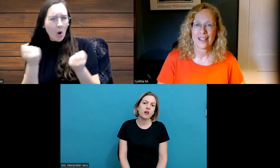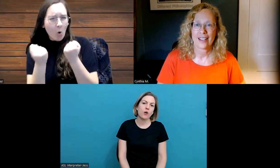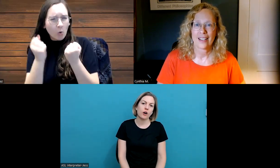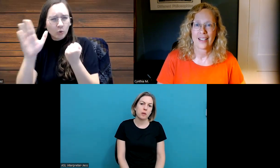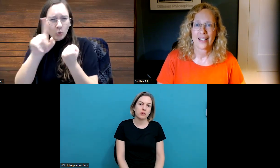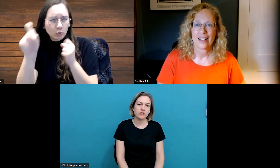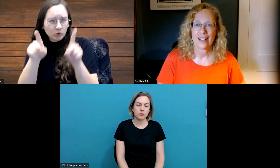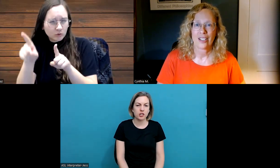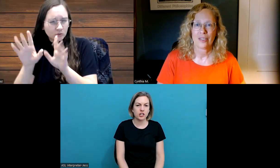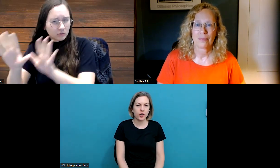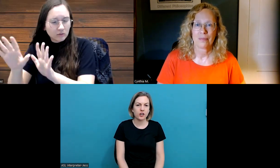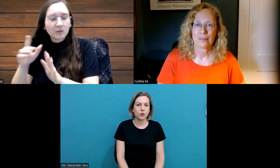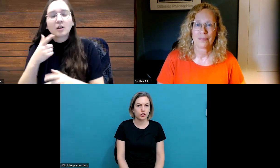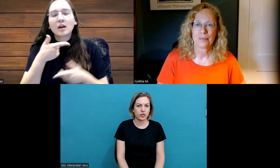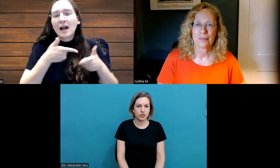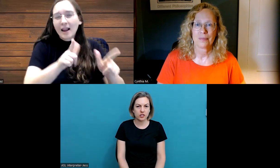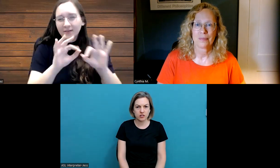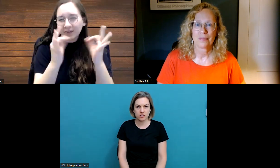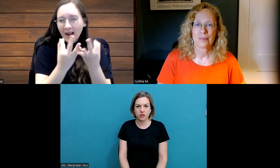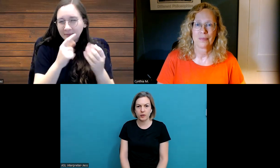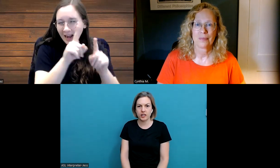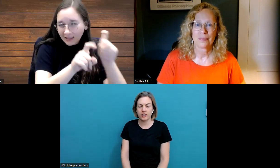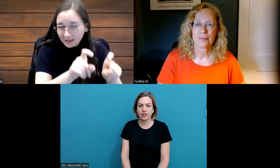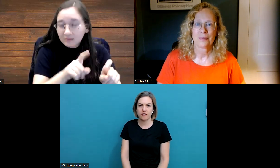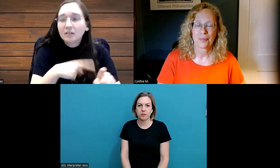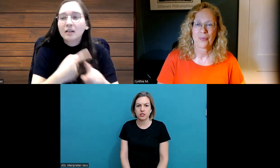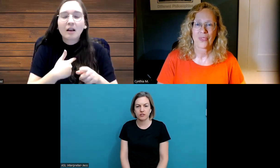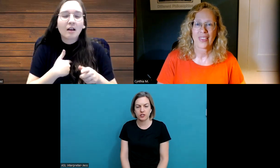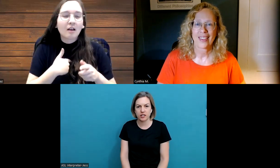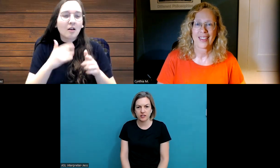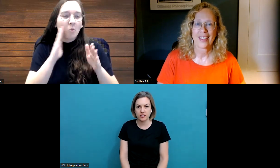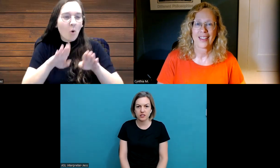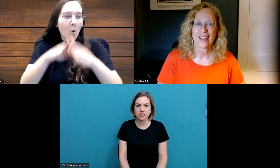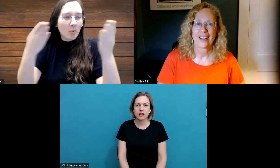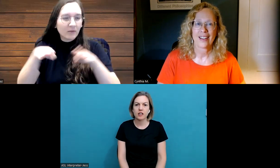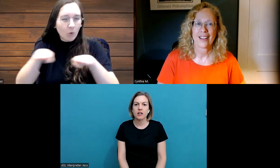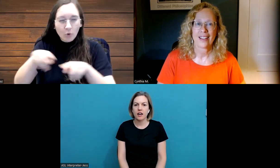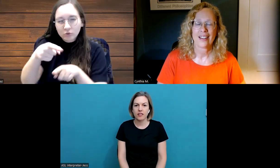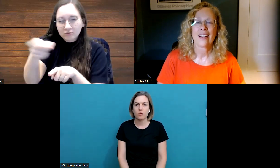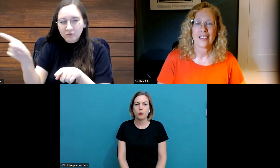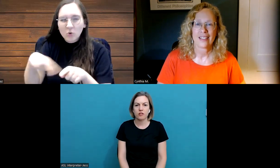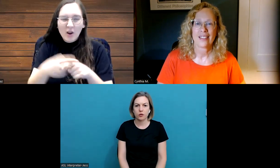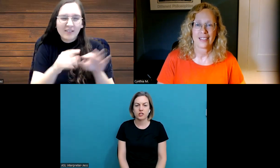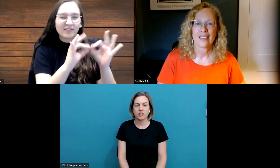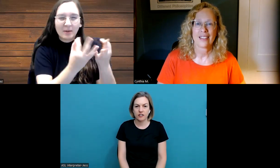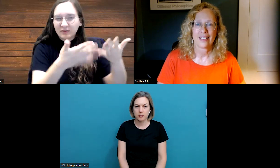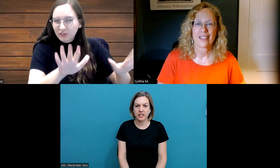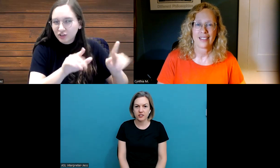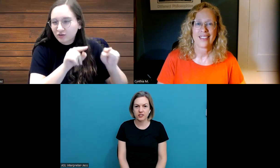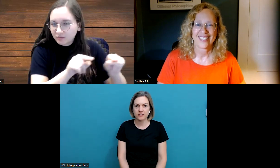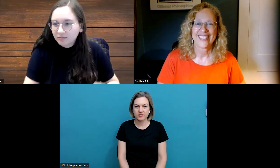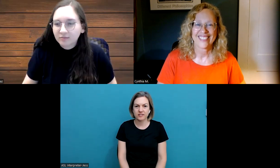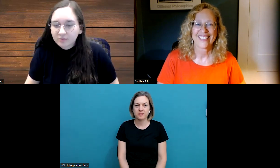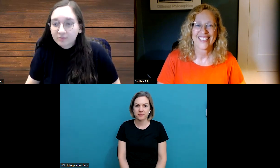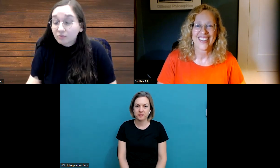student or members of the community, go ahead and hold your question. So we allow the families to first ask theirs, and then we'll open the floor to everybody